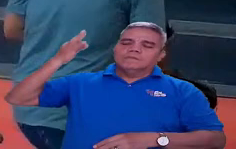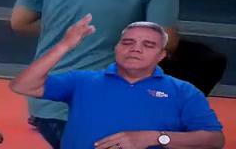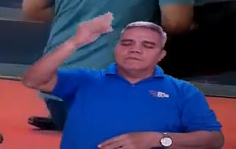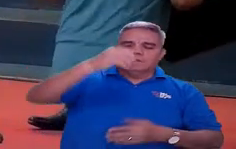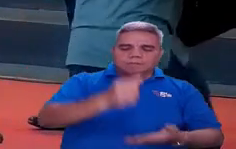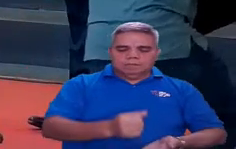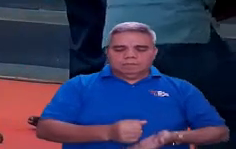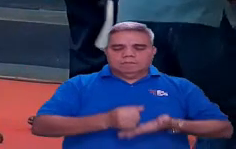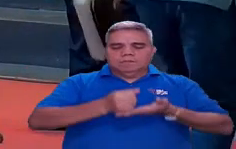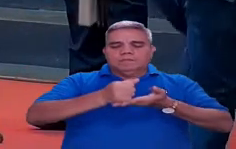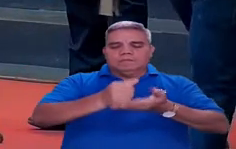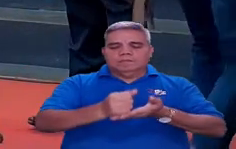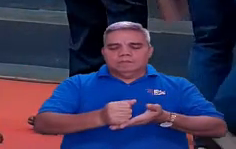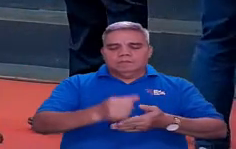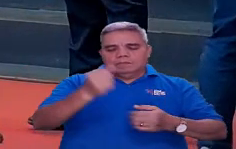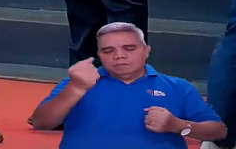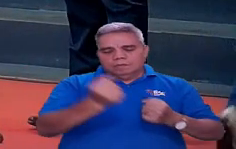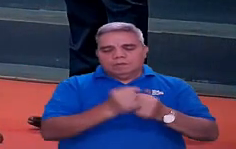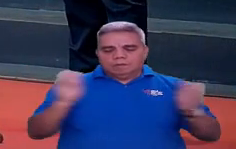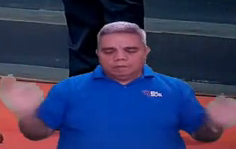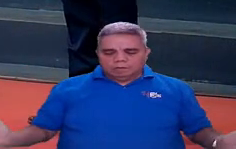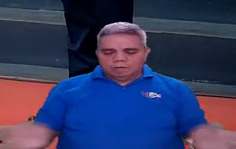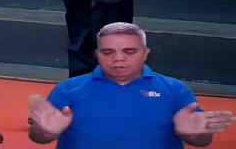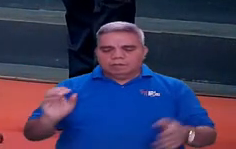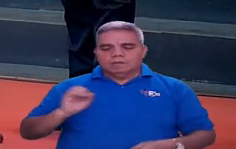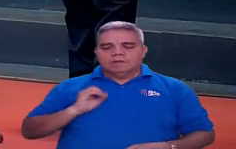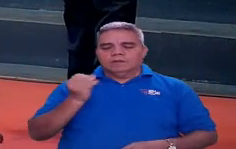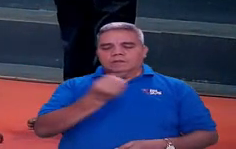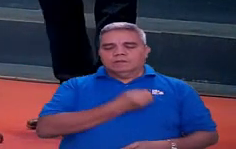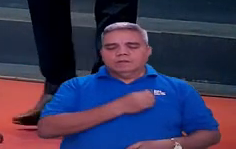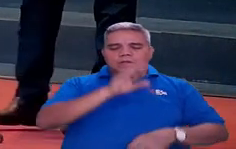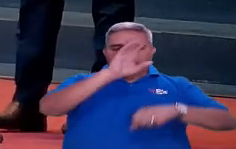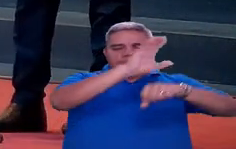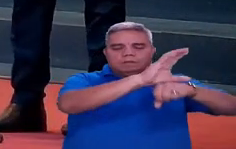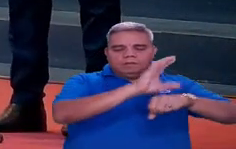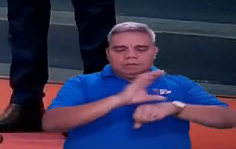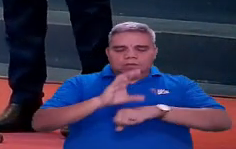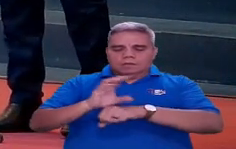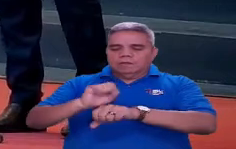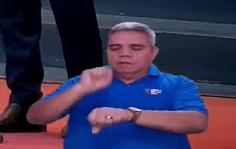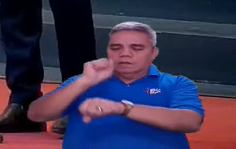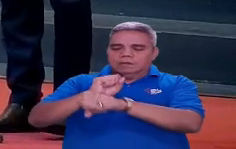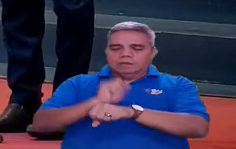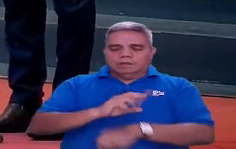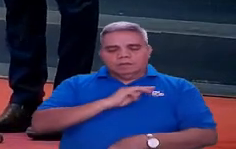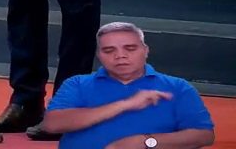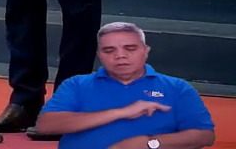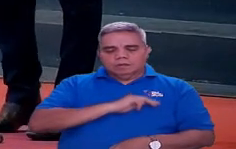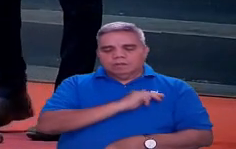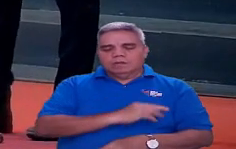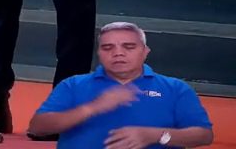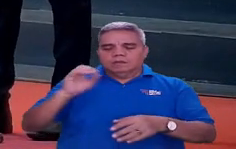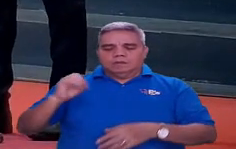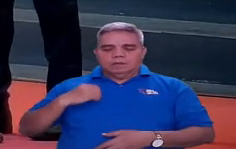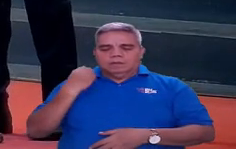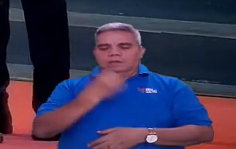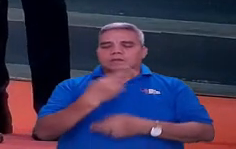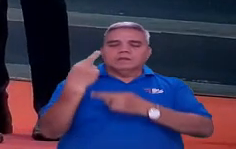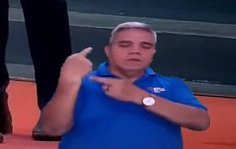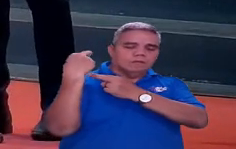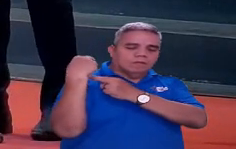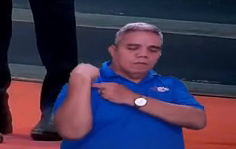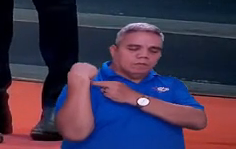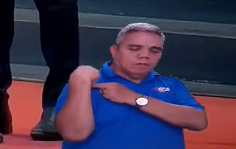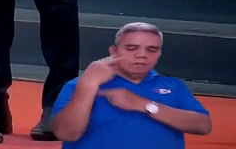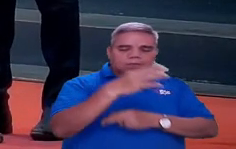to even involve ourselves and challenge ourselves, even our churches, to the work of mission, Lord. Amen. This is our